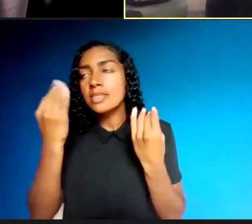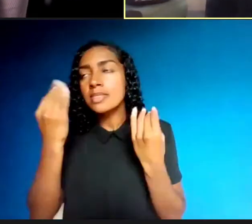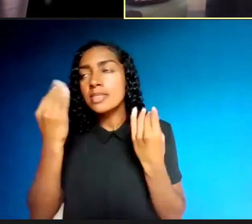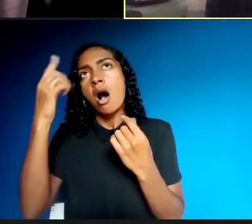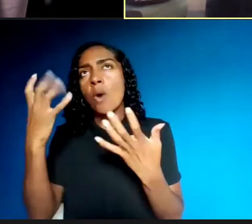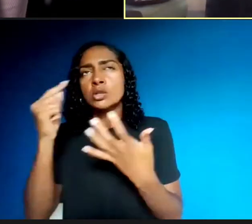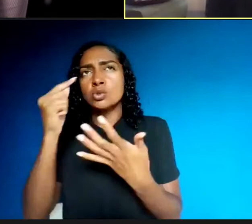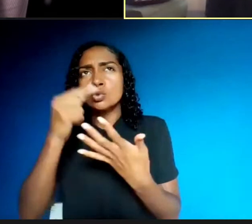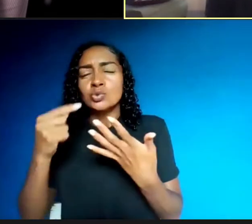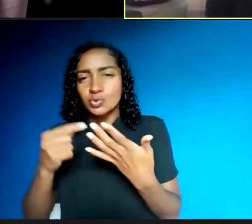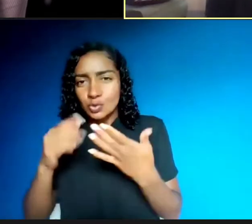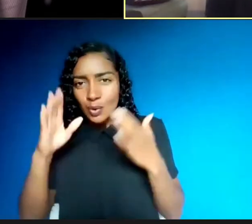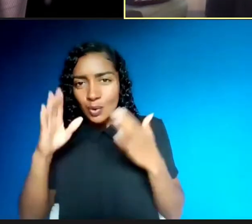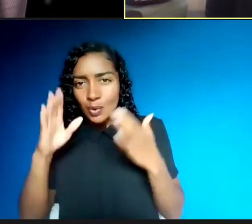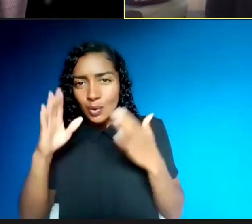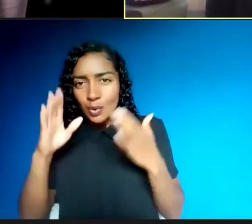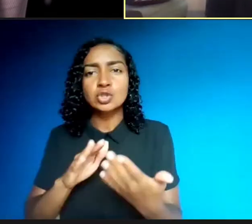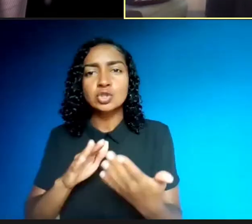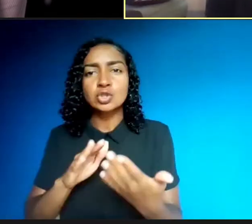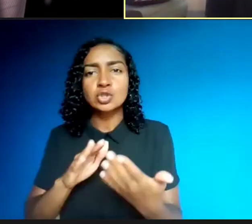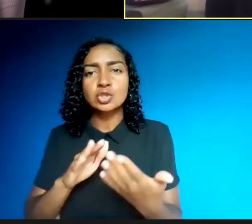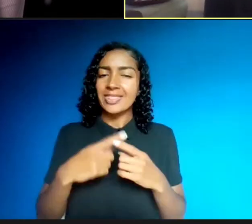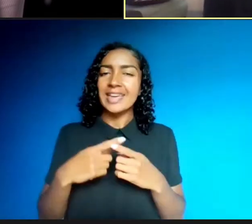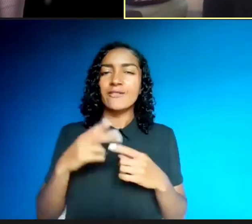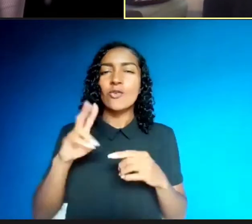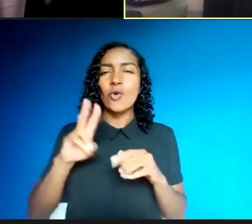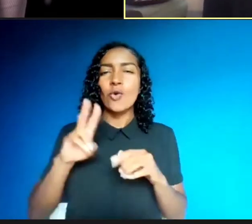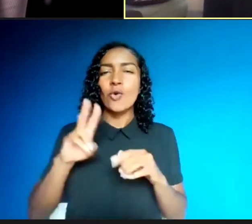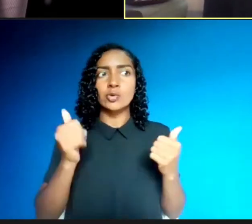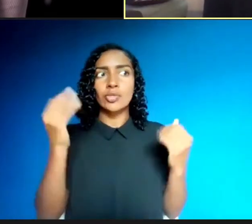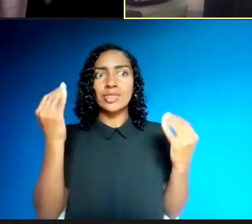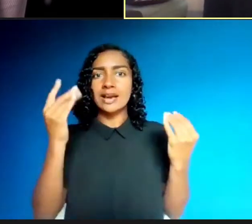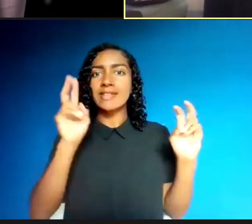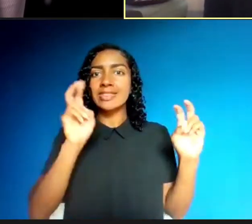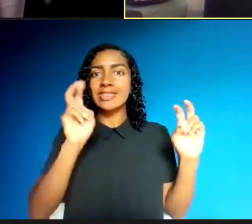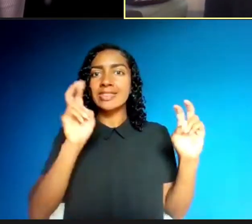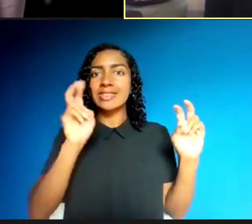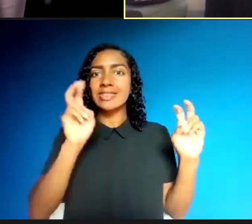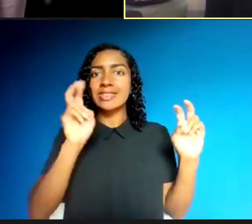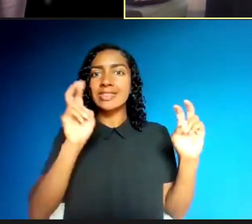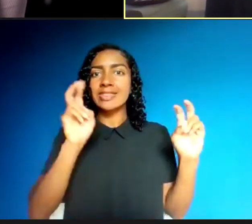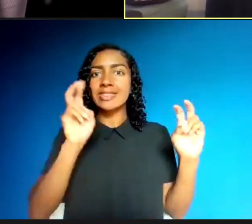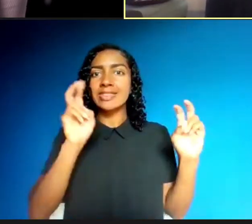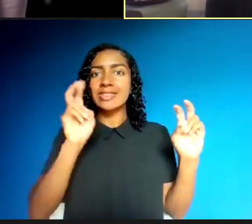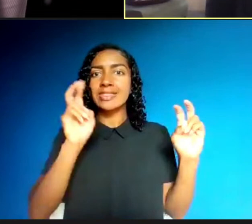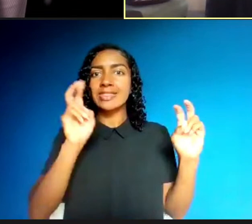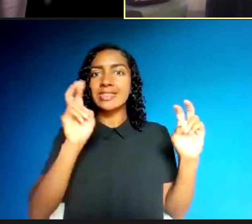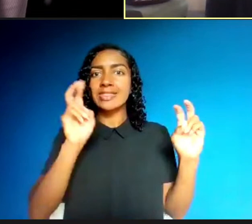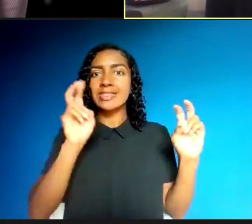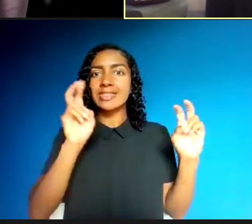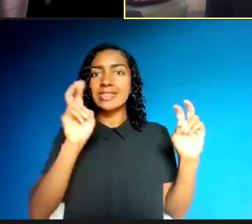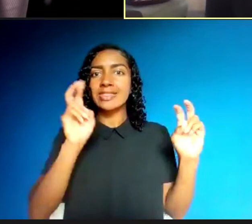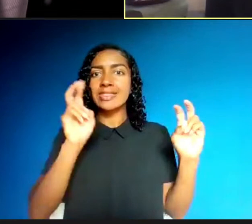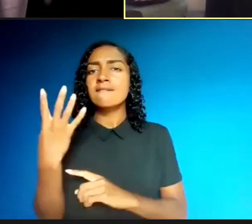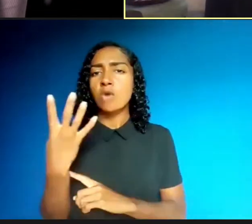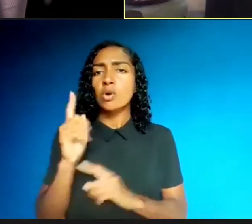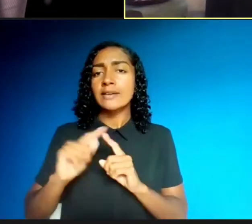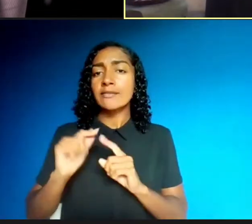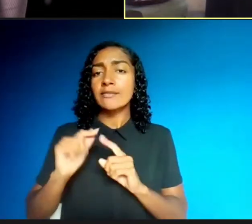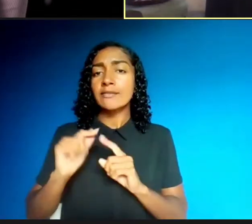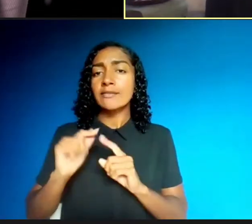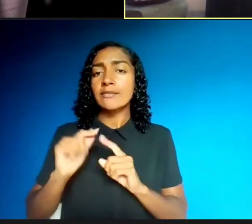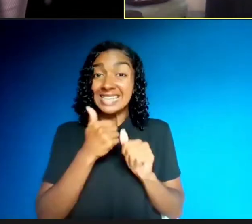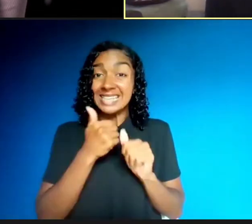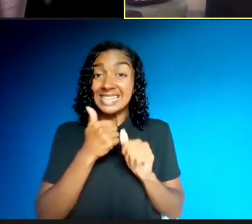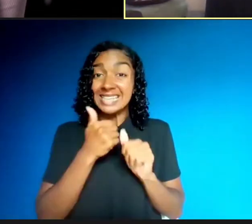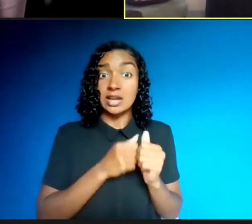these things. So in some sense, we've shot 4 episodes so far, I think, and every one of them has something